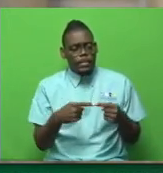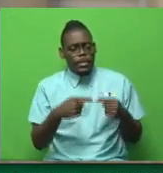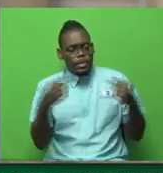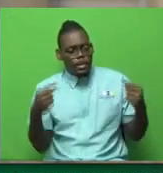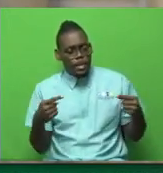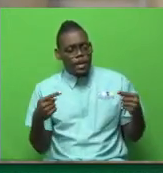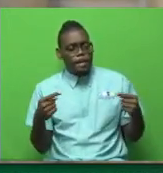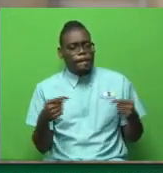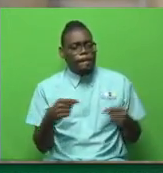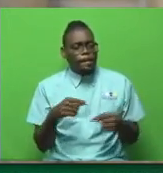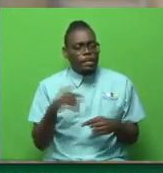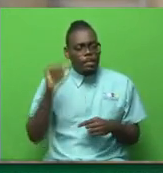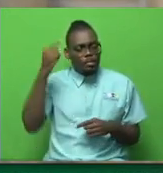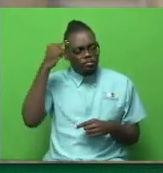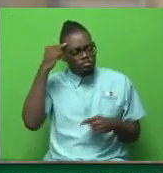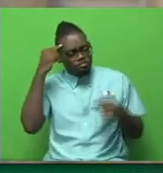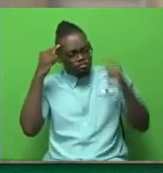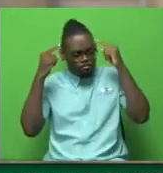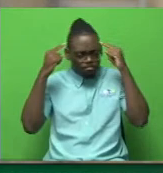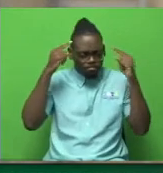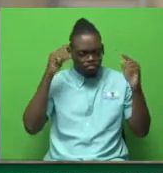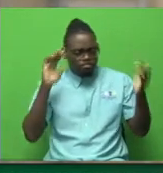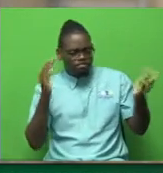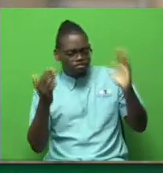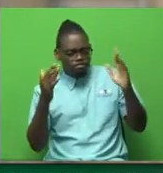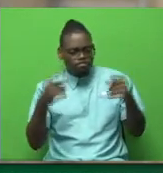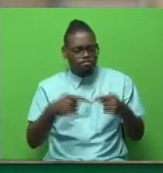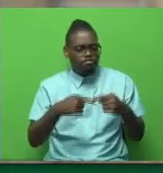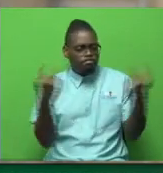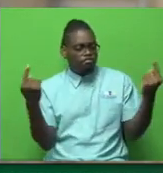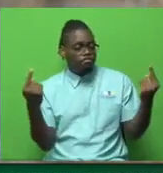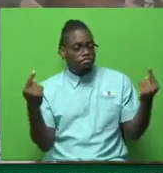destroy the very country they claim they want to lead